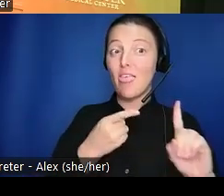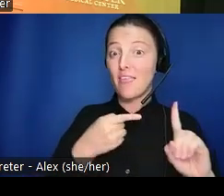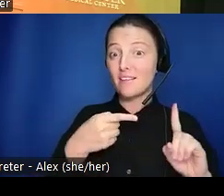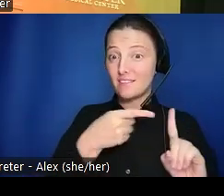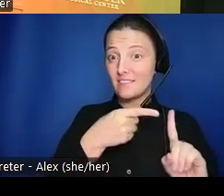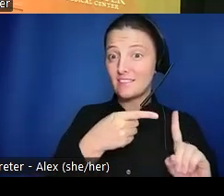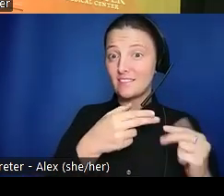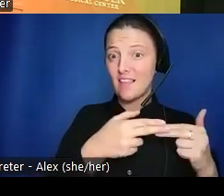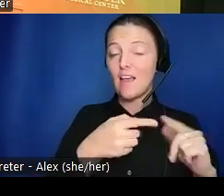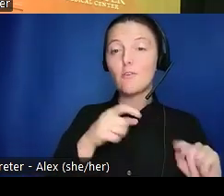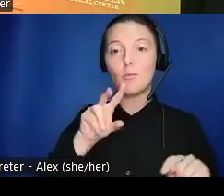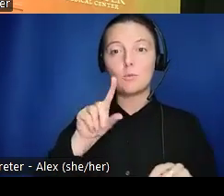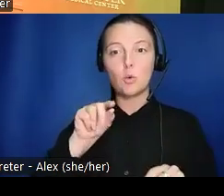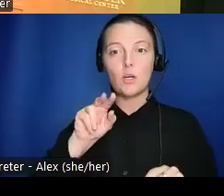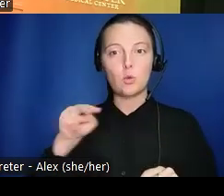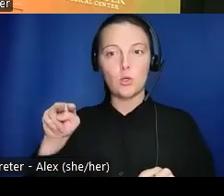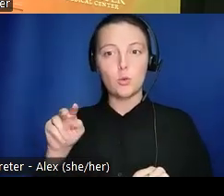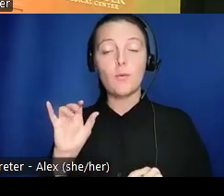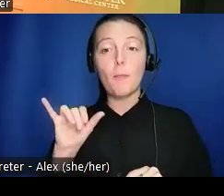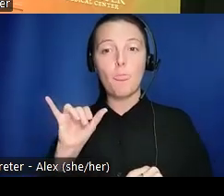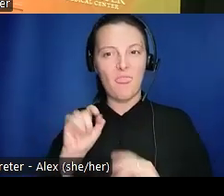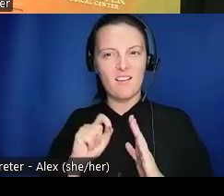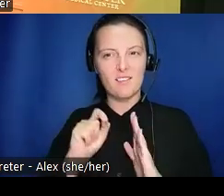time, we were already thinking our